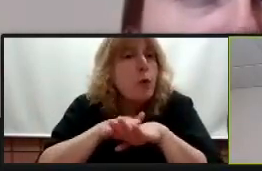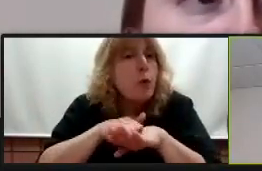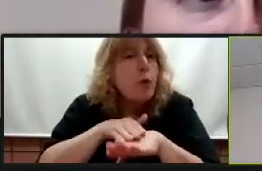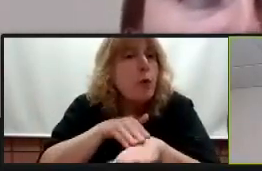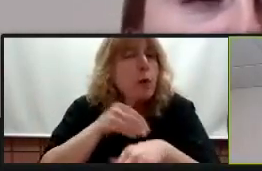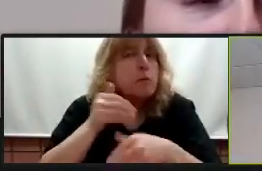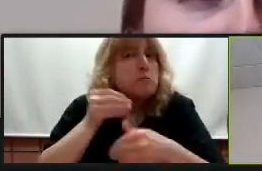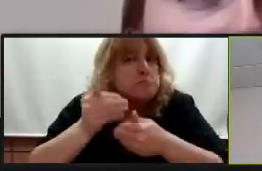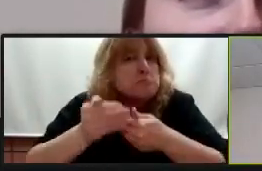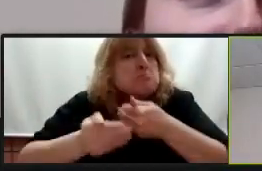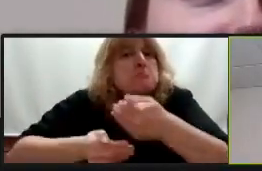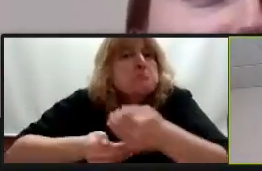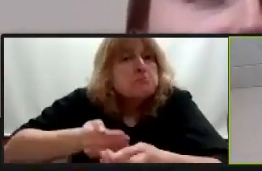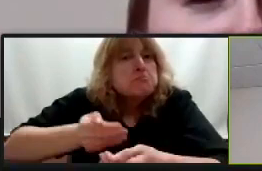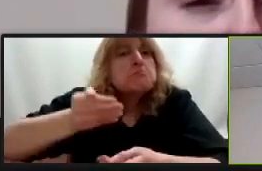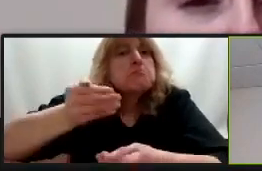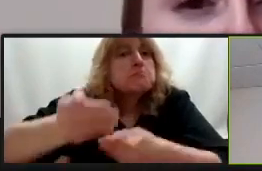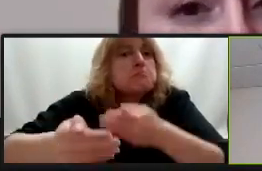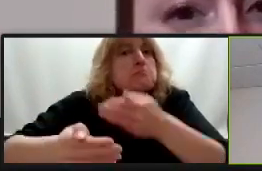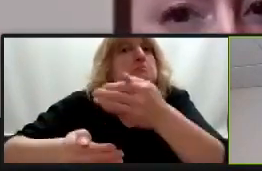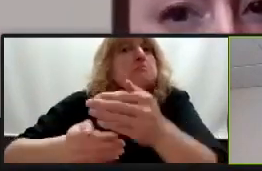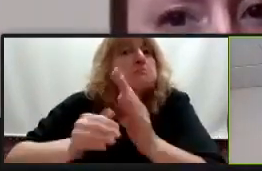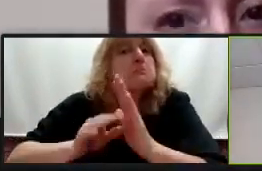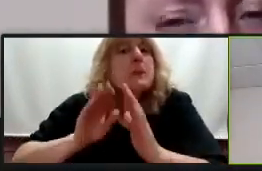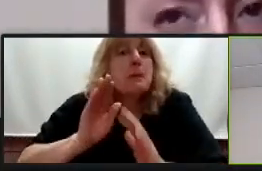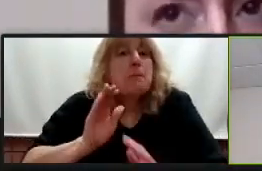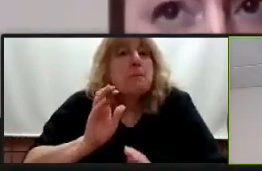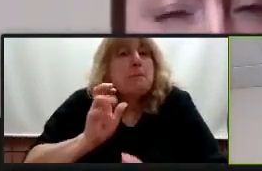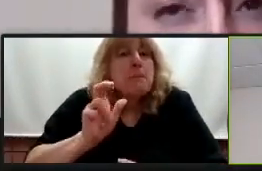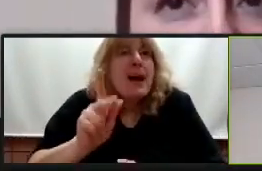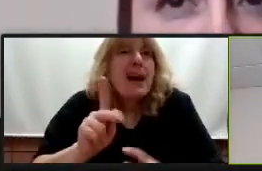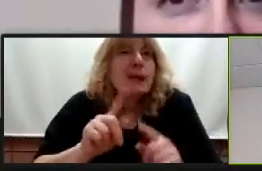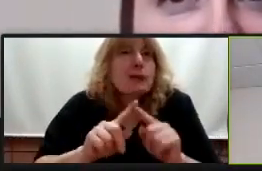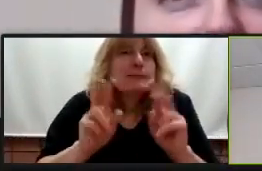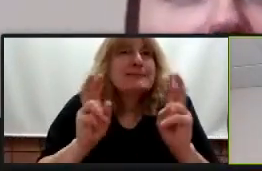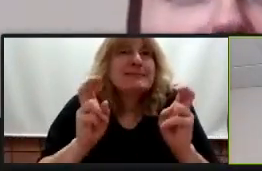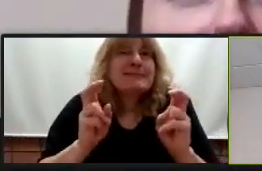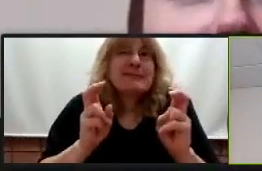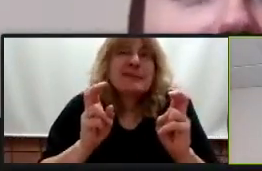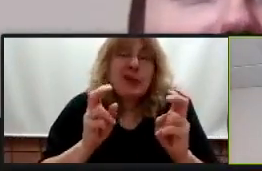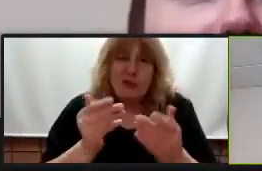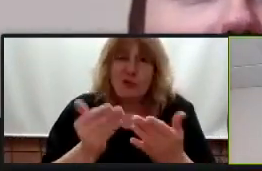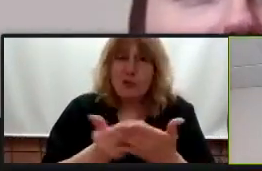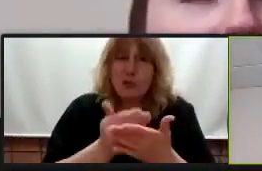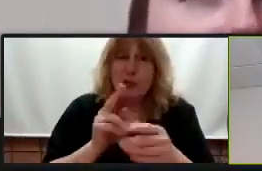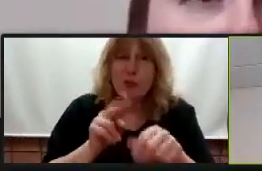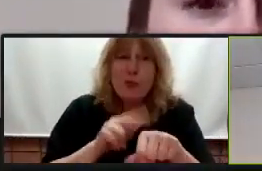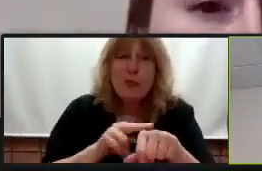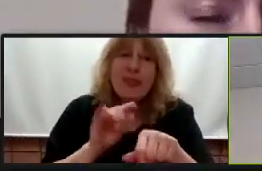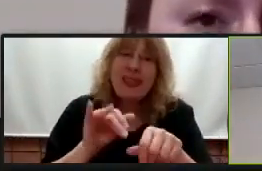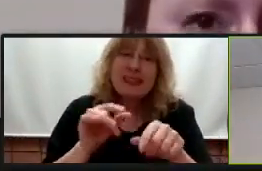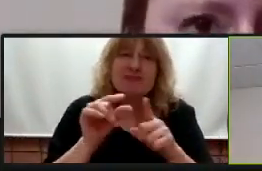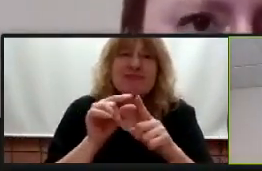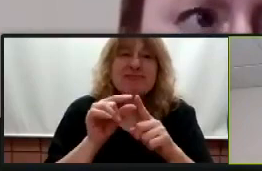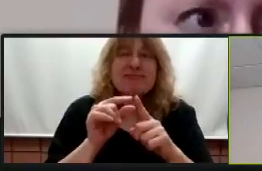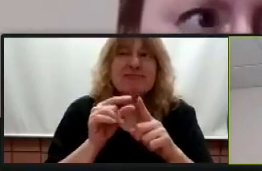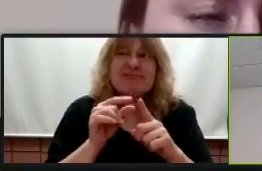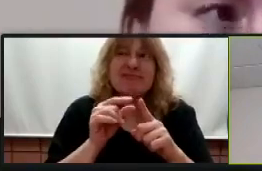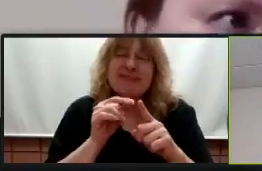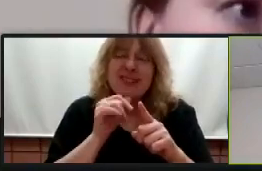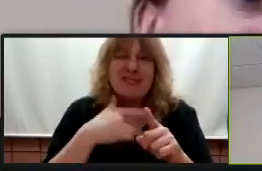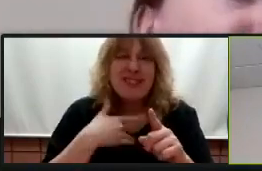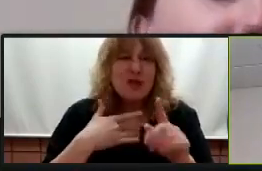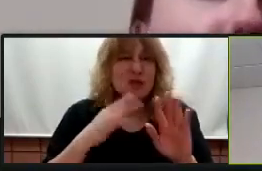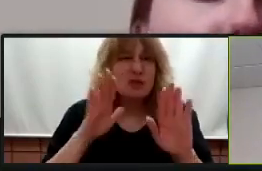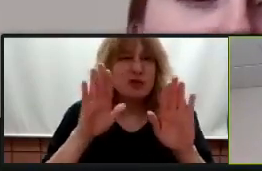a place where, and I struggle with the term a new normal because again, this isn't something that feels great. the